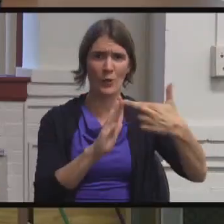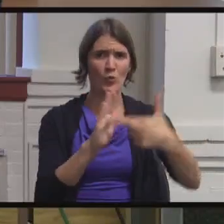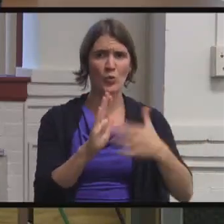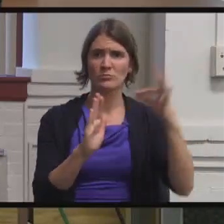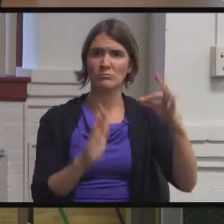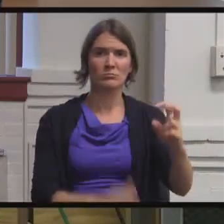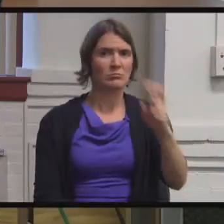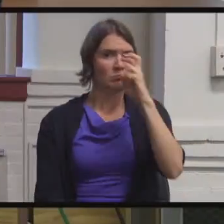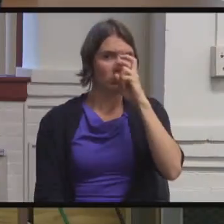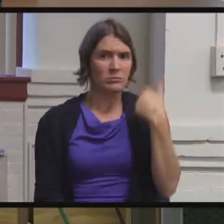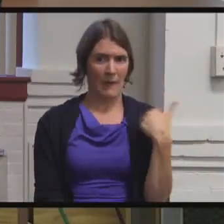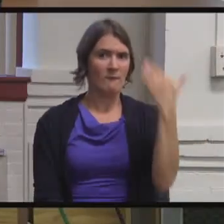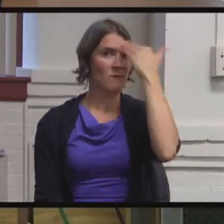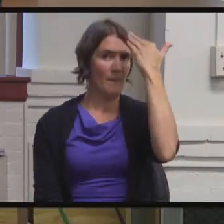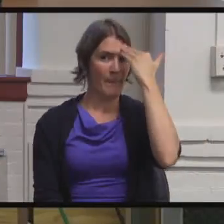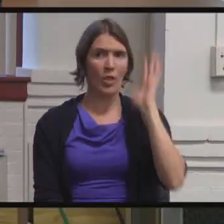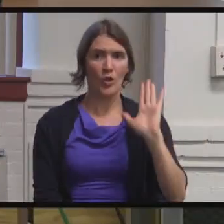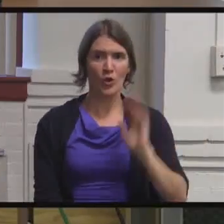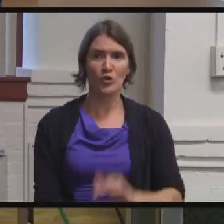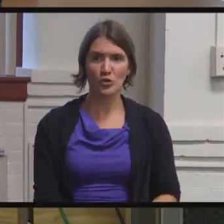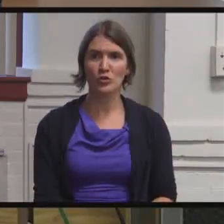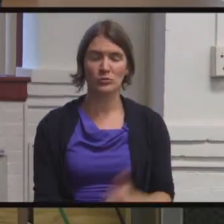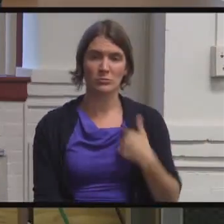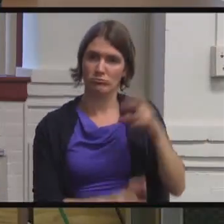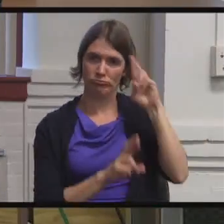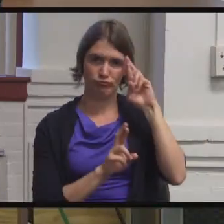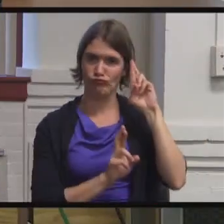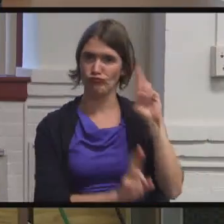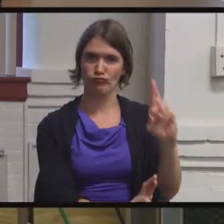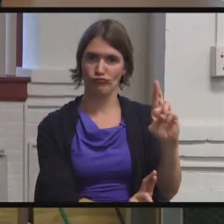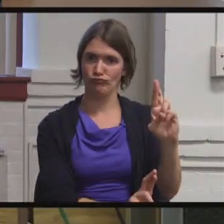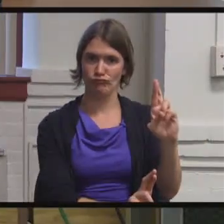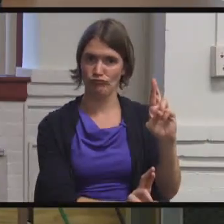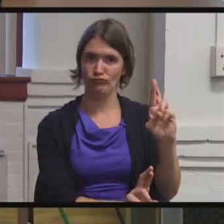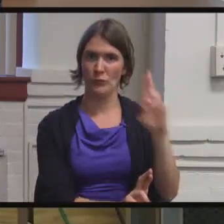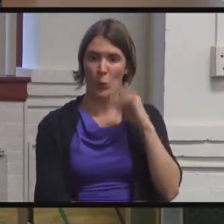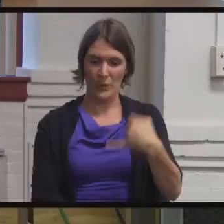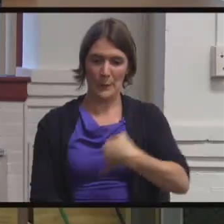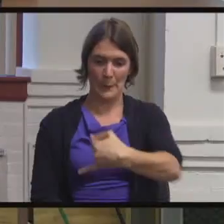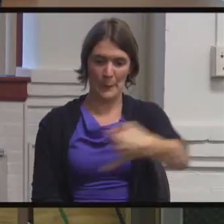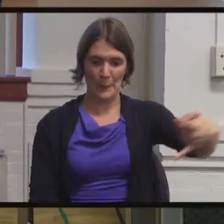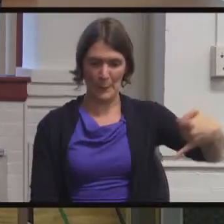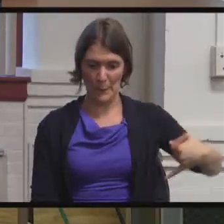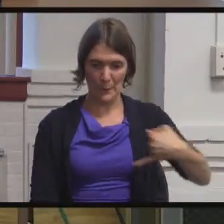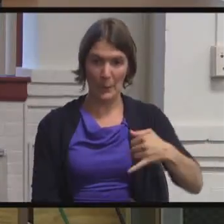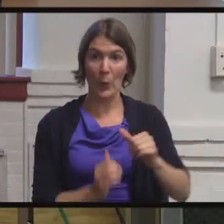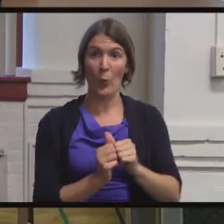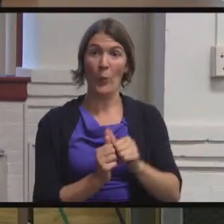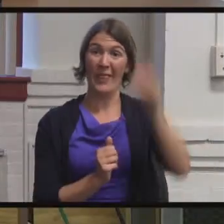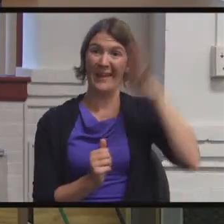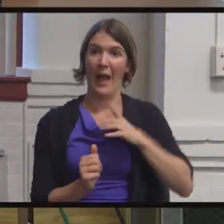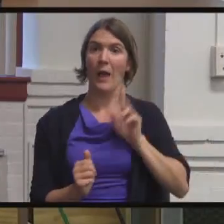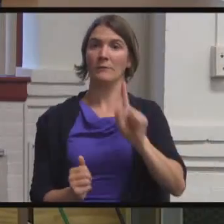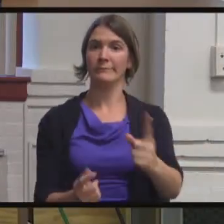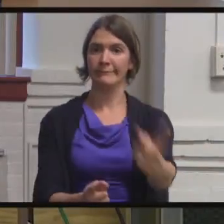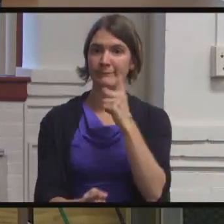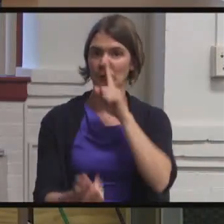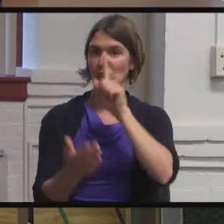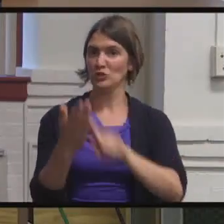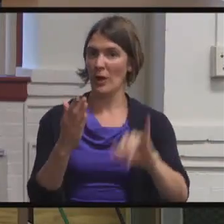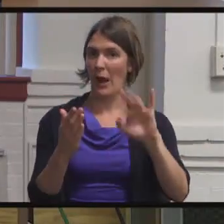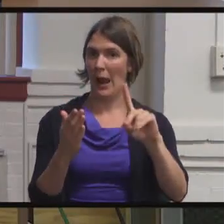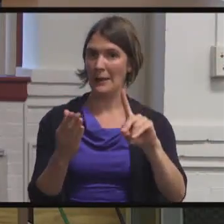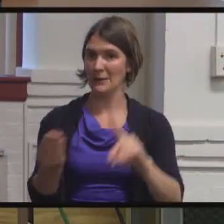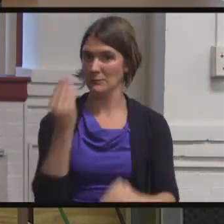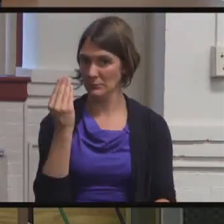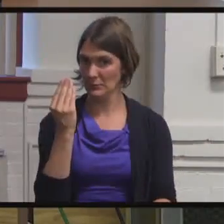I'm extremely familiar with, and so it would be a roped-in area with a doorman checking IDs, and everyone